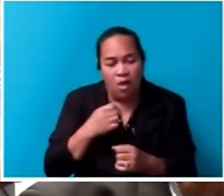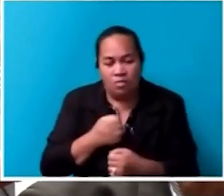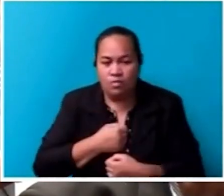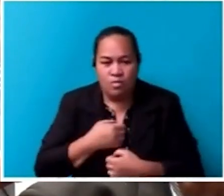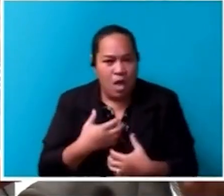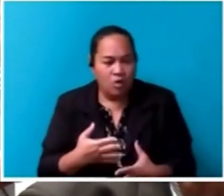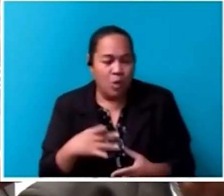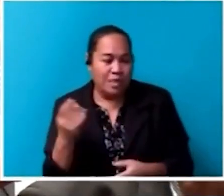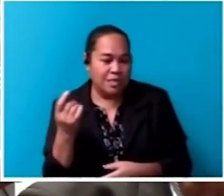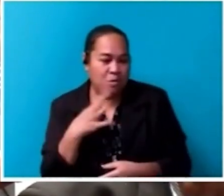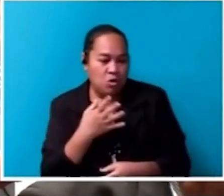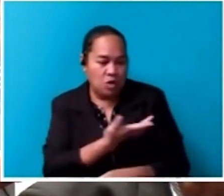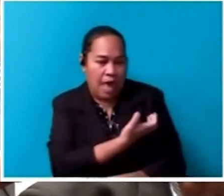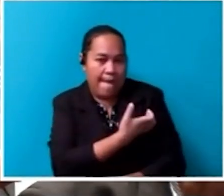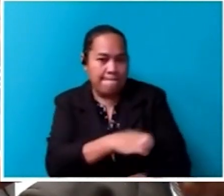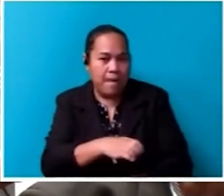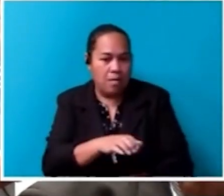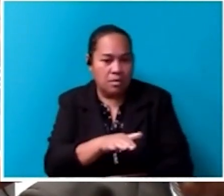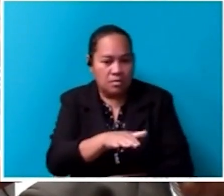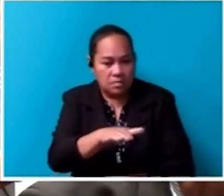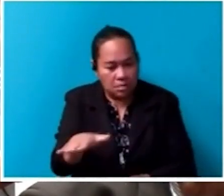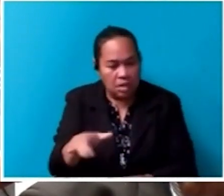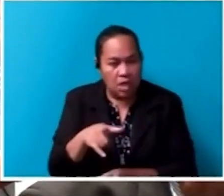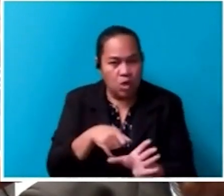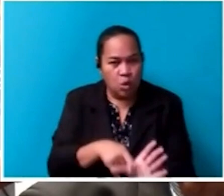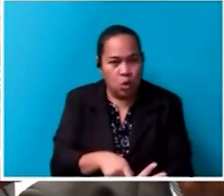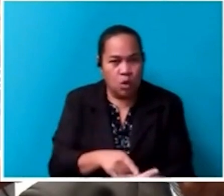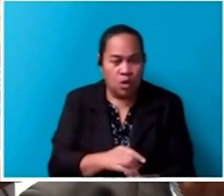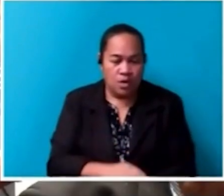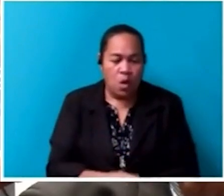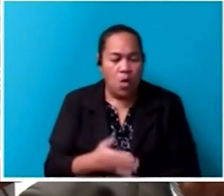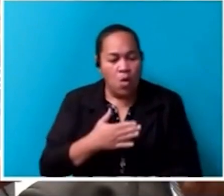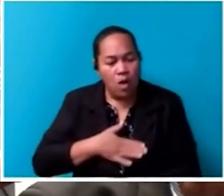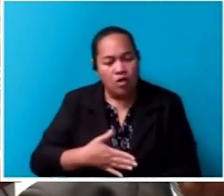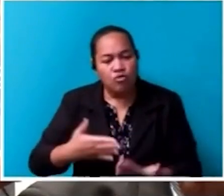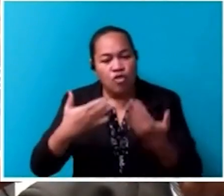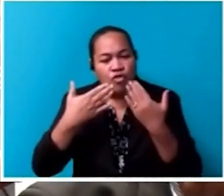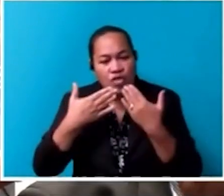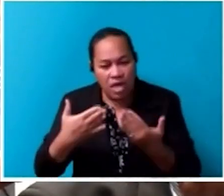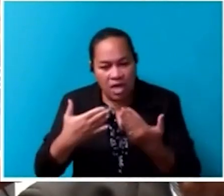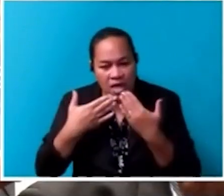the spiritual empowerment of the youth. We wish to thank the